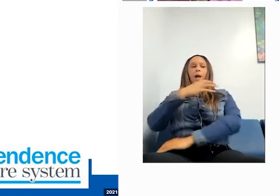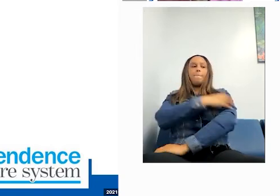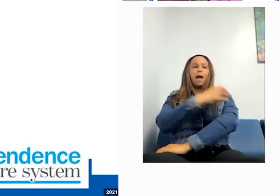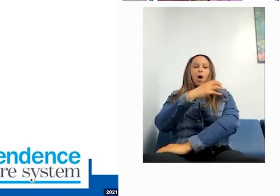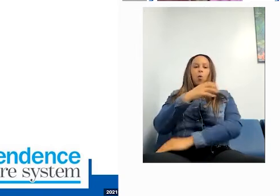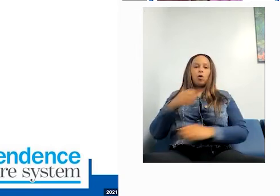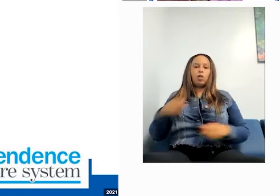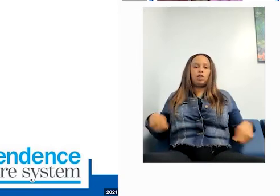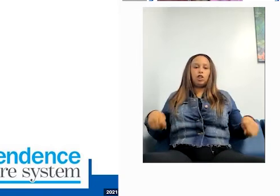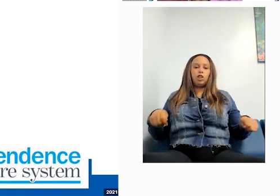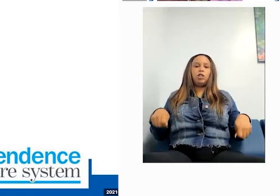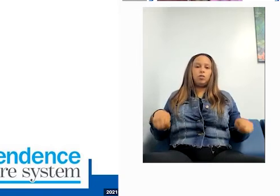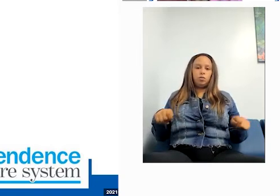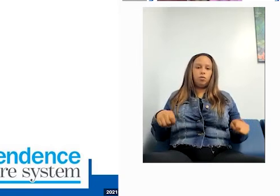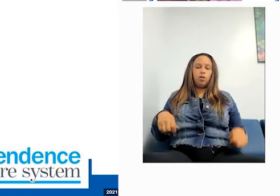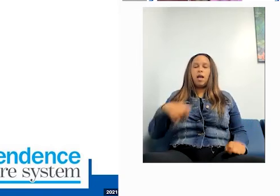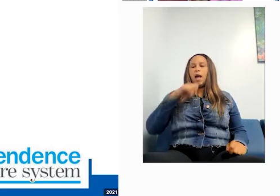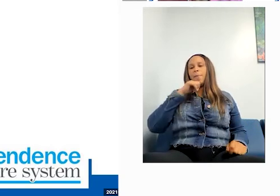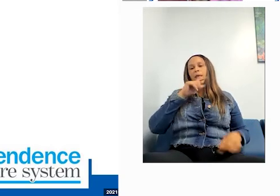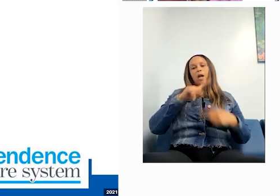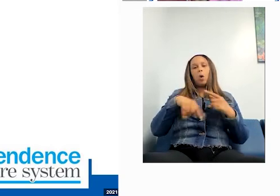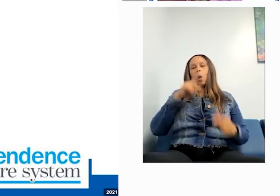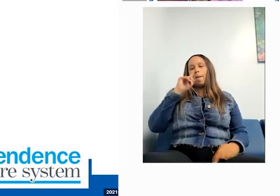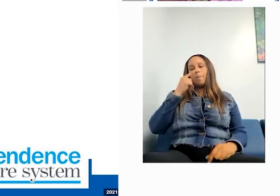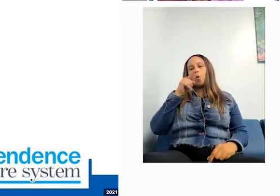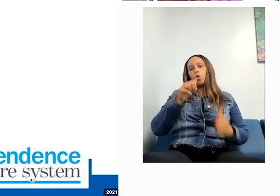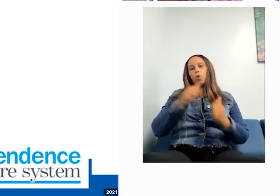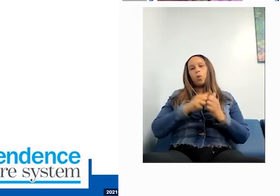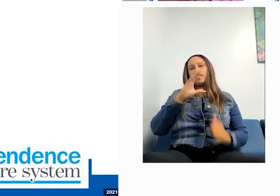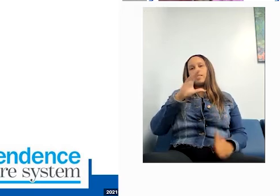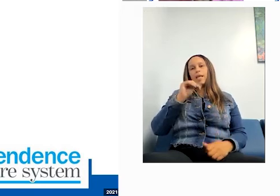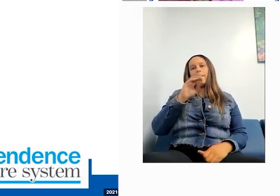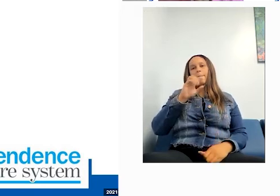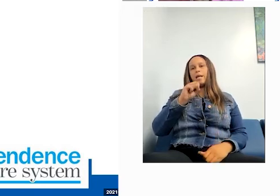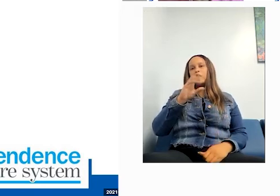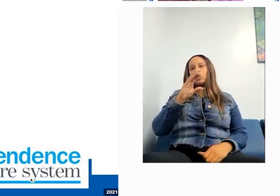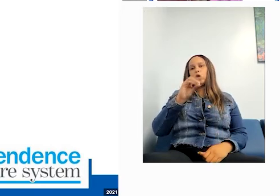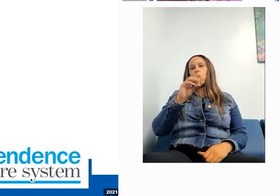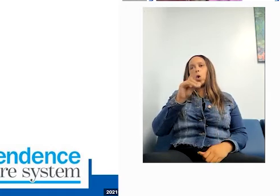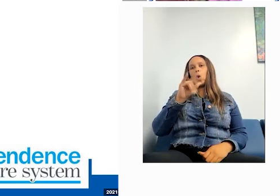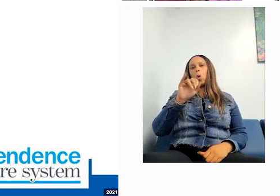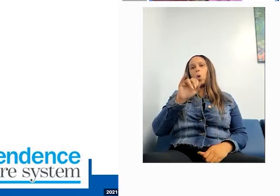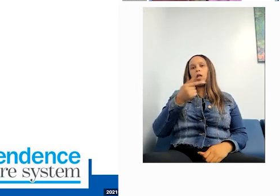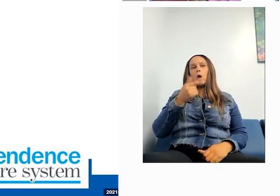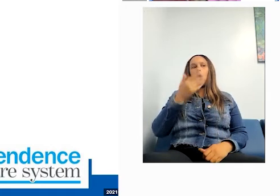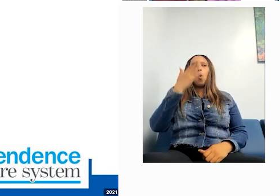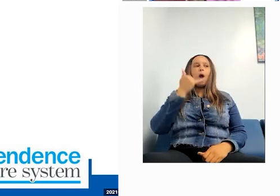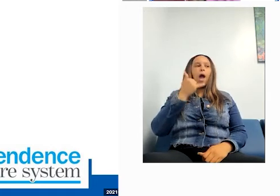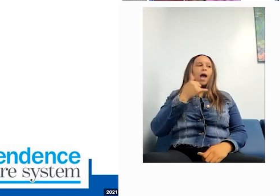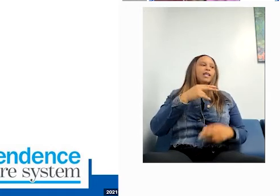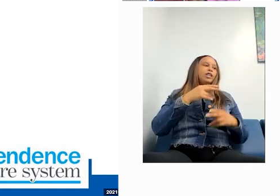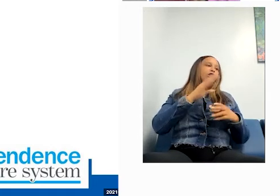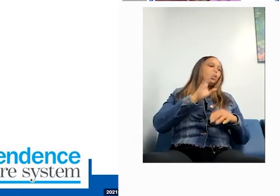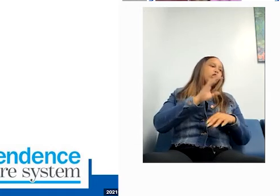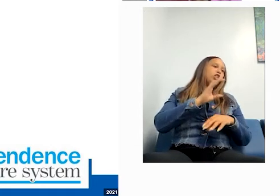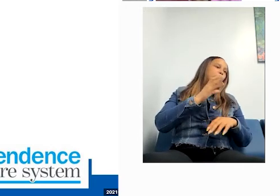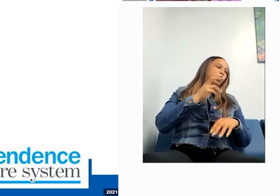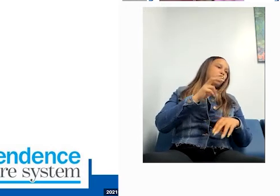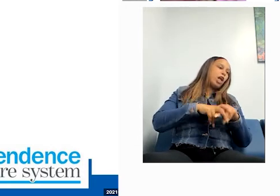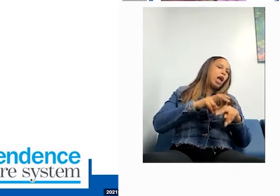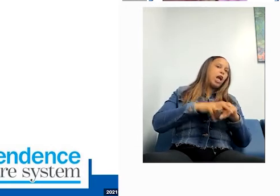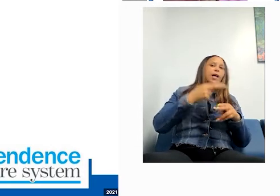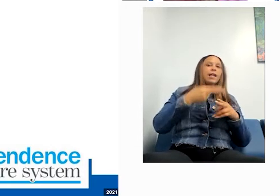a CMS coding lesson of why some chairs are called group 2s and why are called group